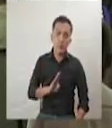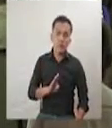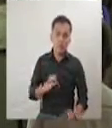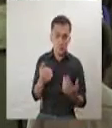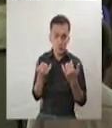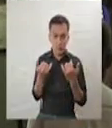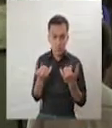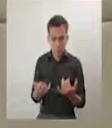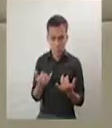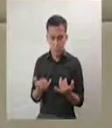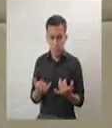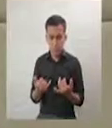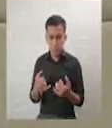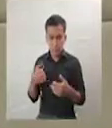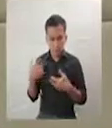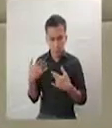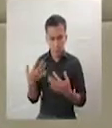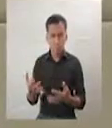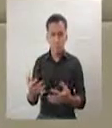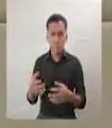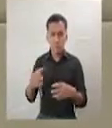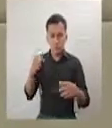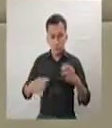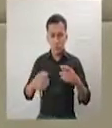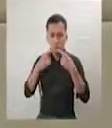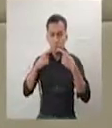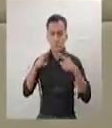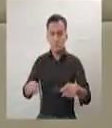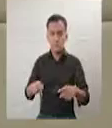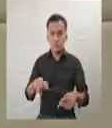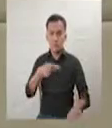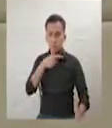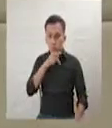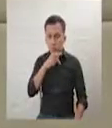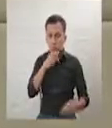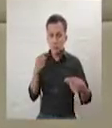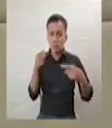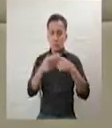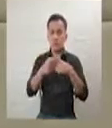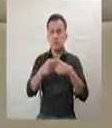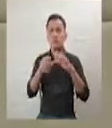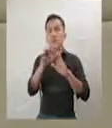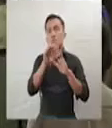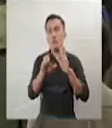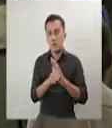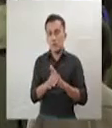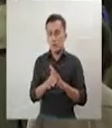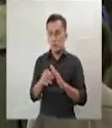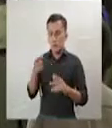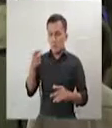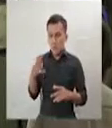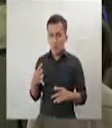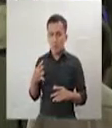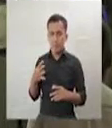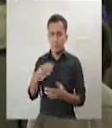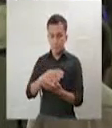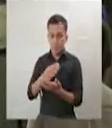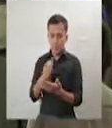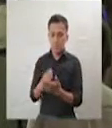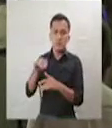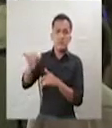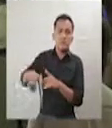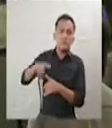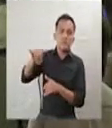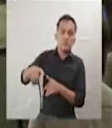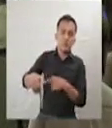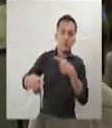Today, after the court declared the pork barrel system unconstitutional, half of our budget is